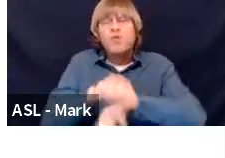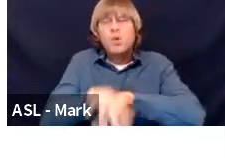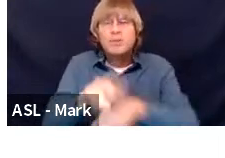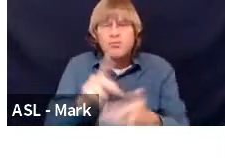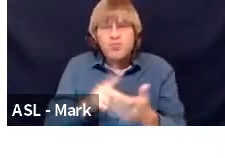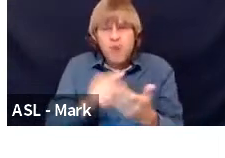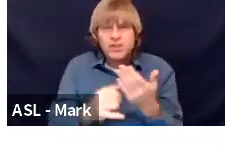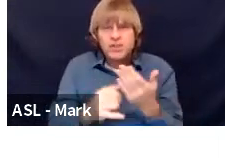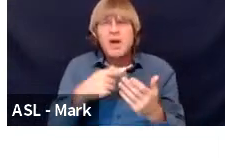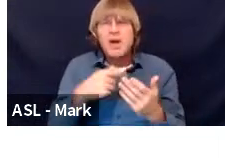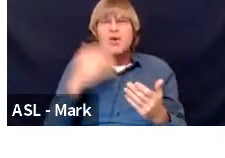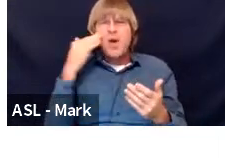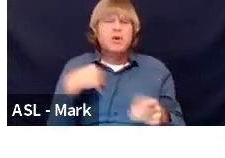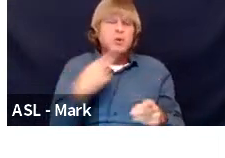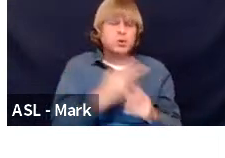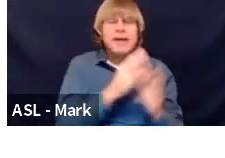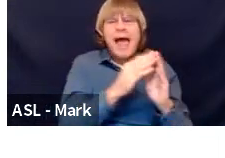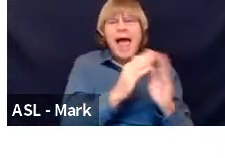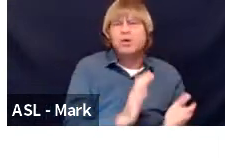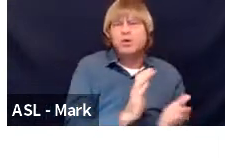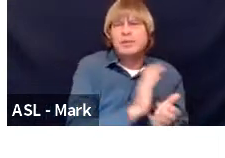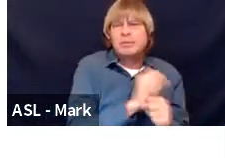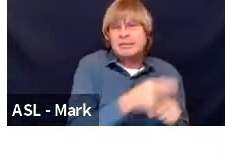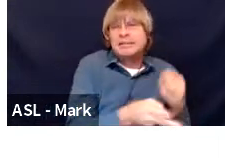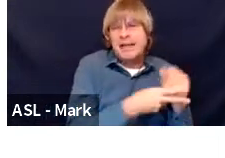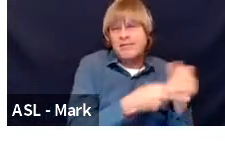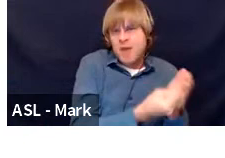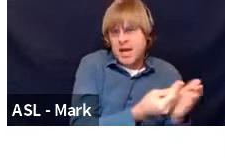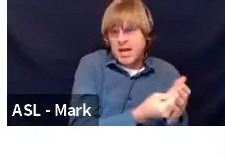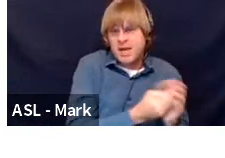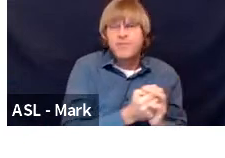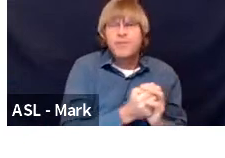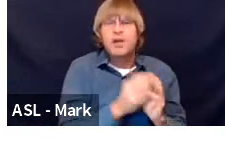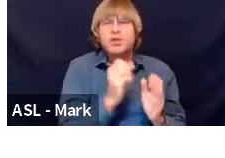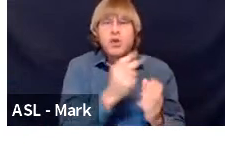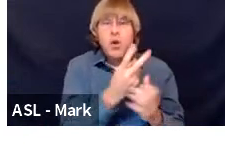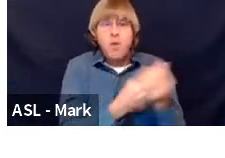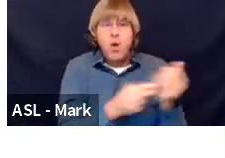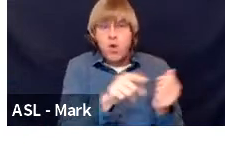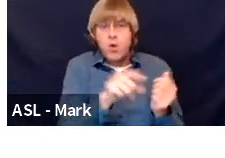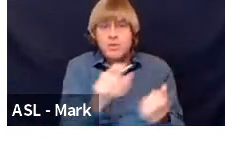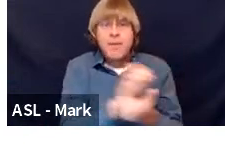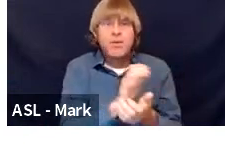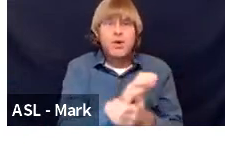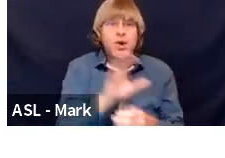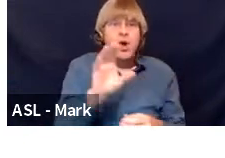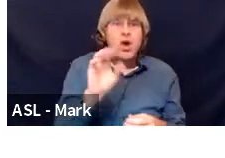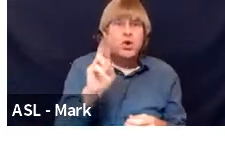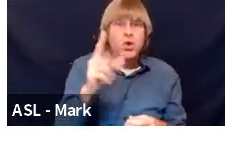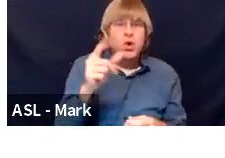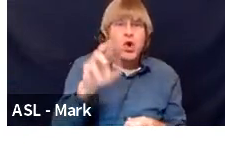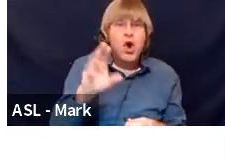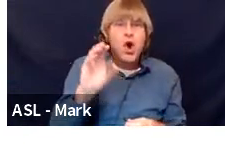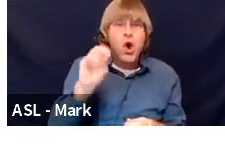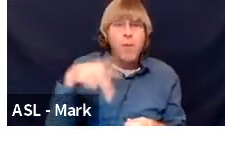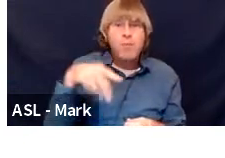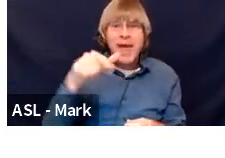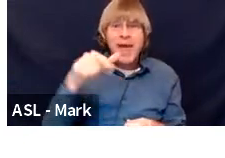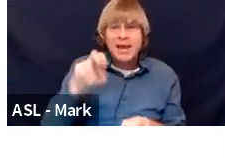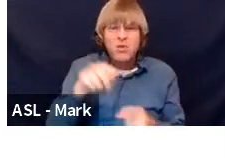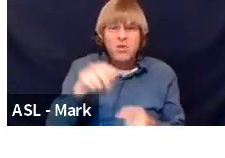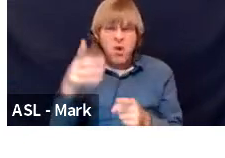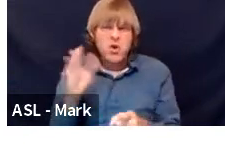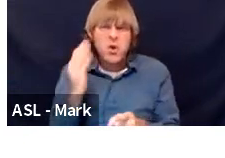this is where I'm going to take the house sheet because it's going to be more cost effective. So with both of these papers, Cougar Opaque, which I think many of you are probably familiar